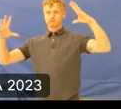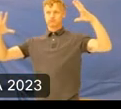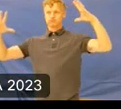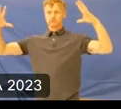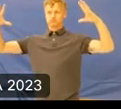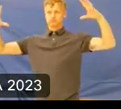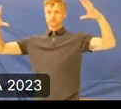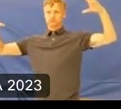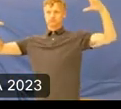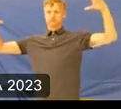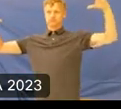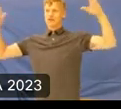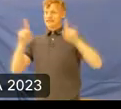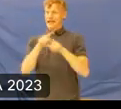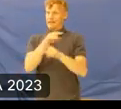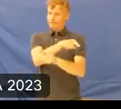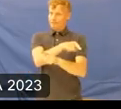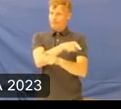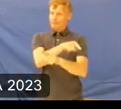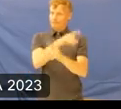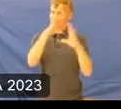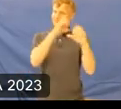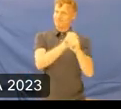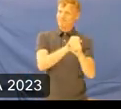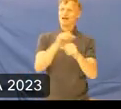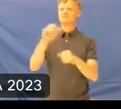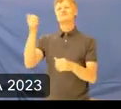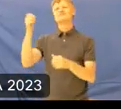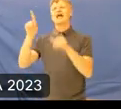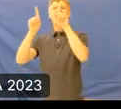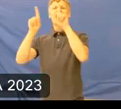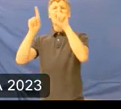And so there's a puzzle for the astrophysics.